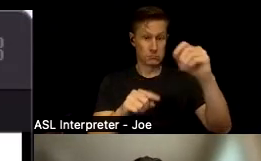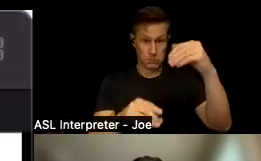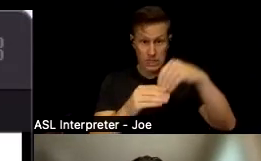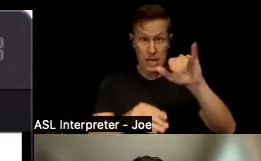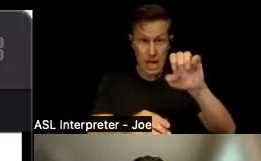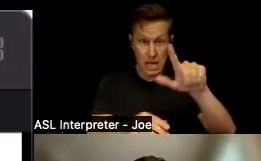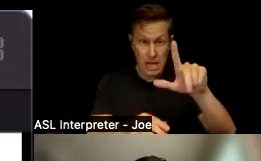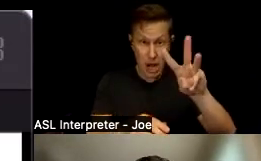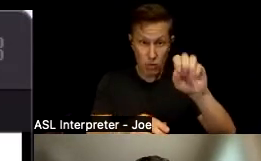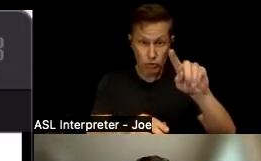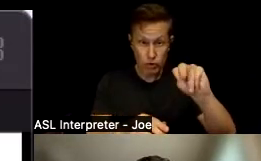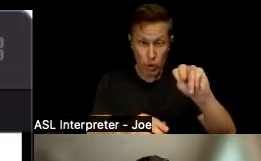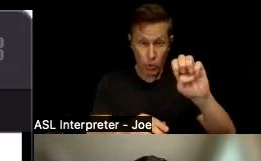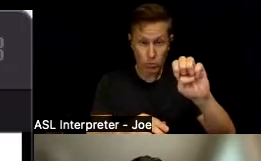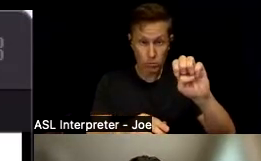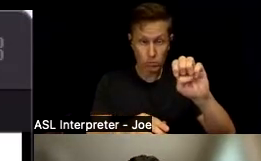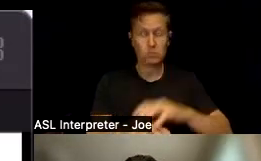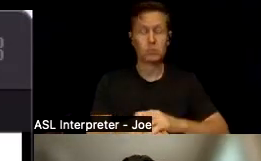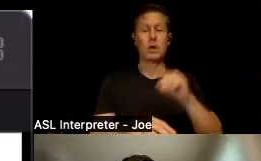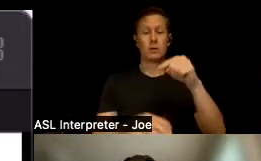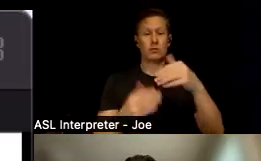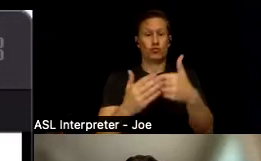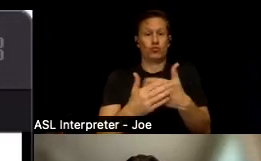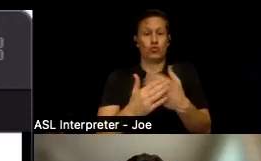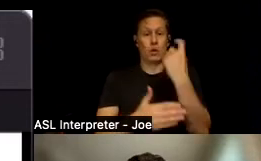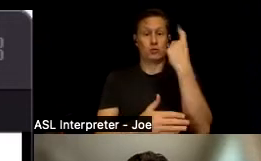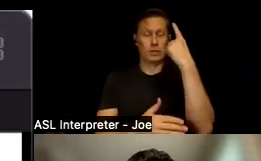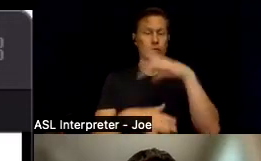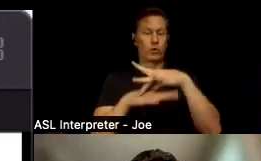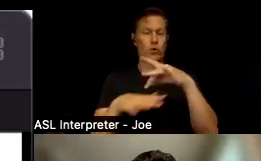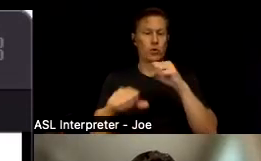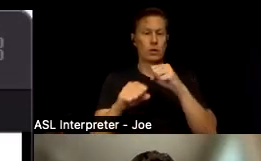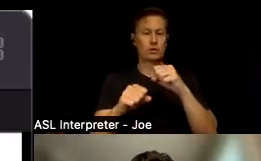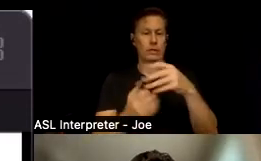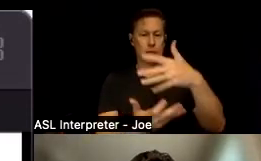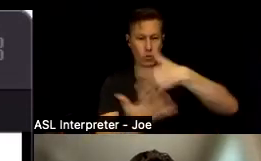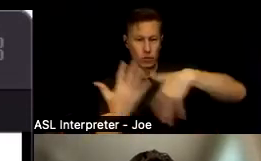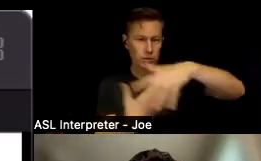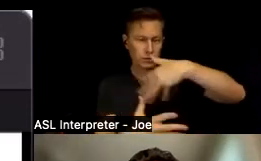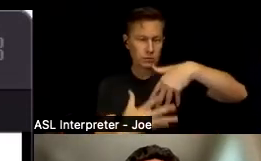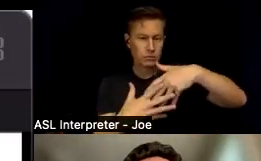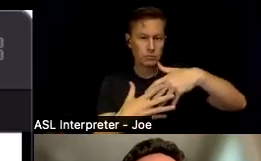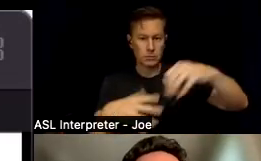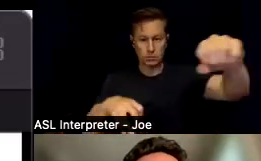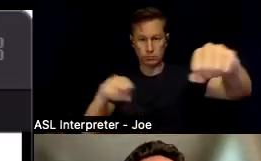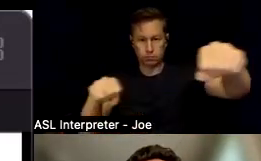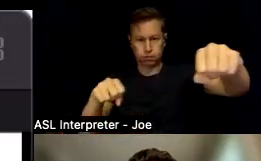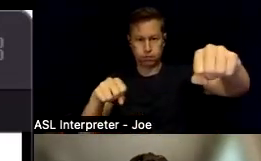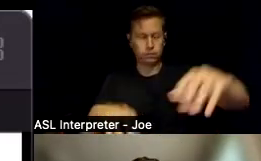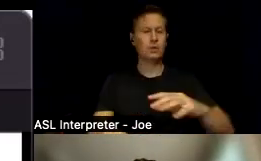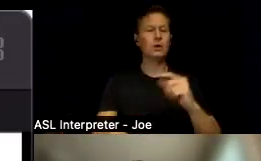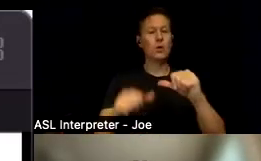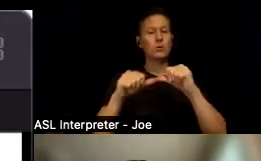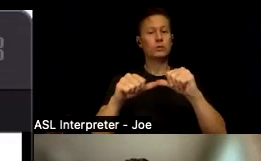chapter in studies of how earthquakes interact with each other. And that story's, we're continuing to